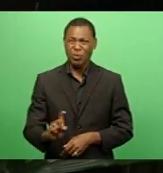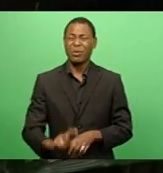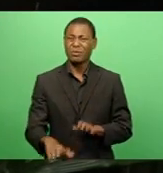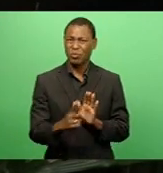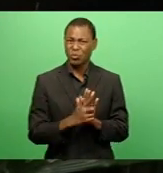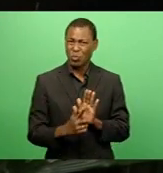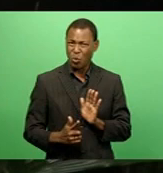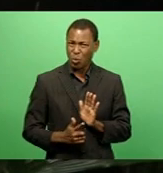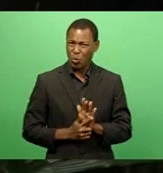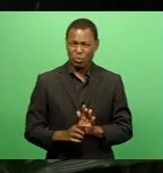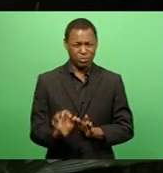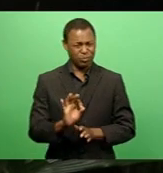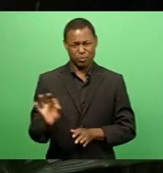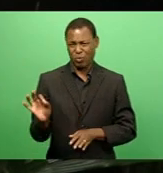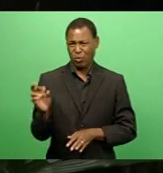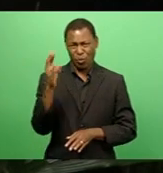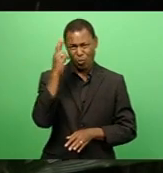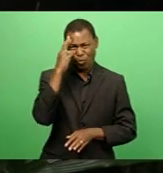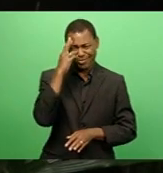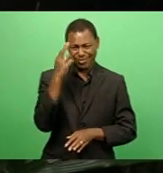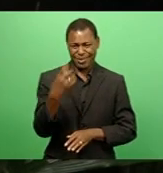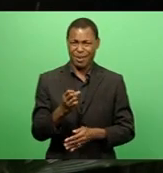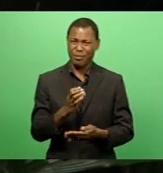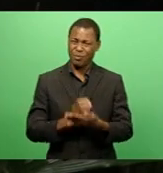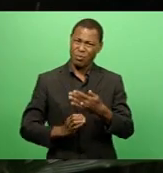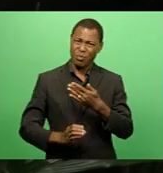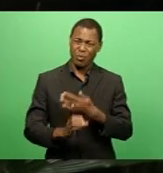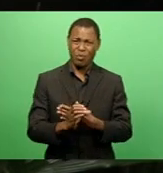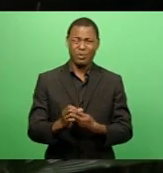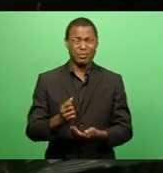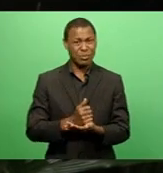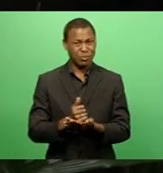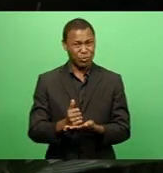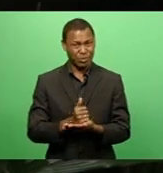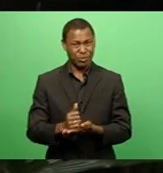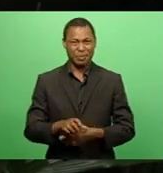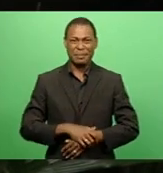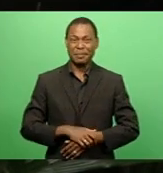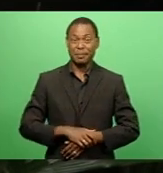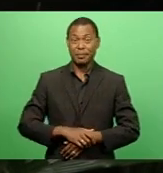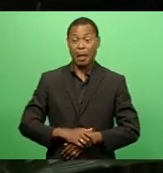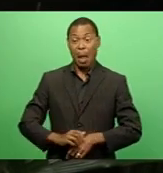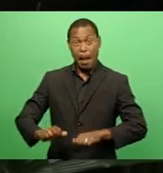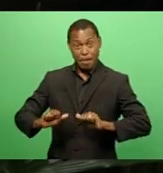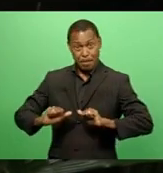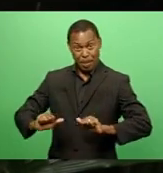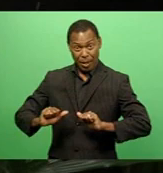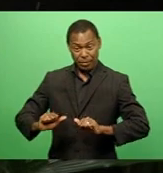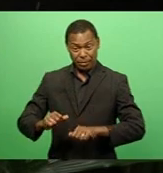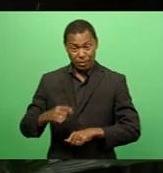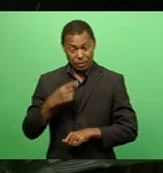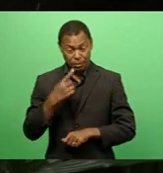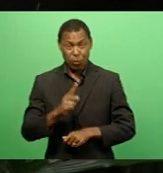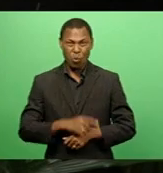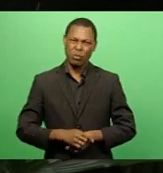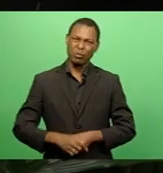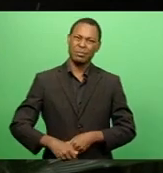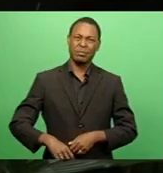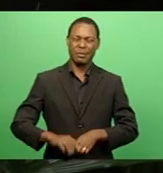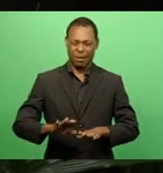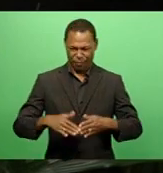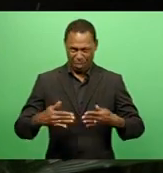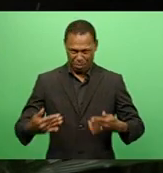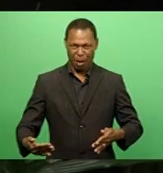discloses no reasonable cause of action. Party President Ratu Epenisa Thakumbau will now be the point of contact